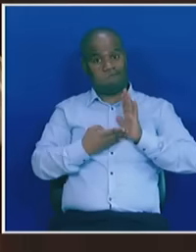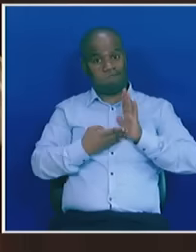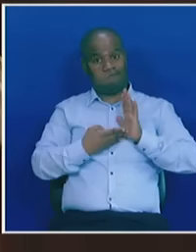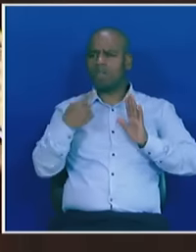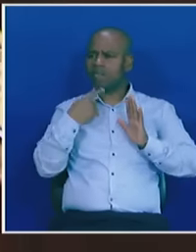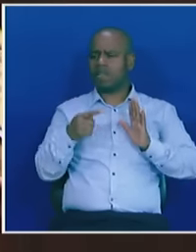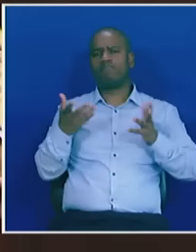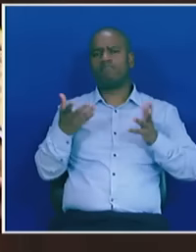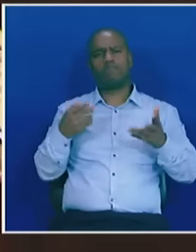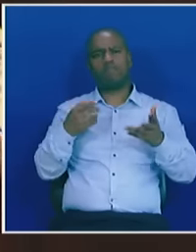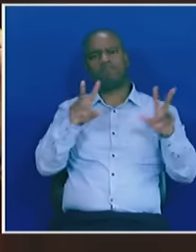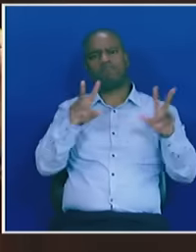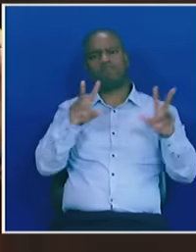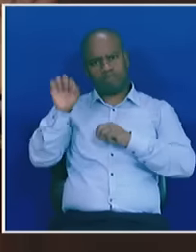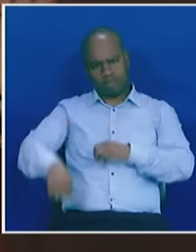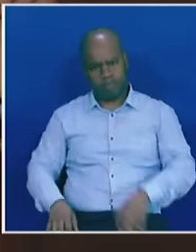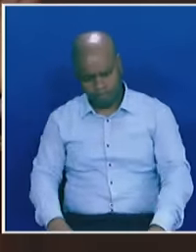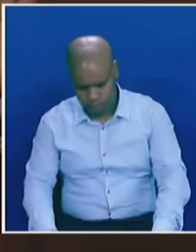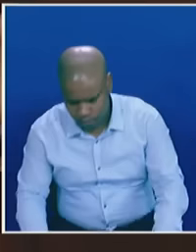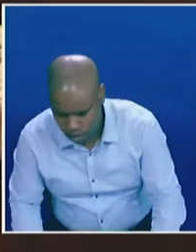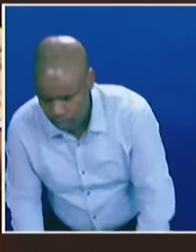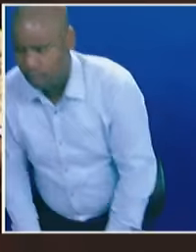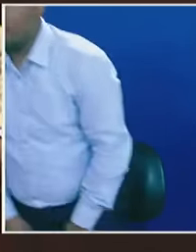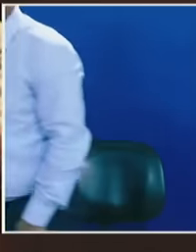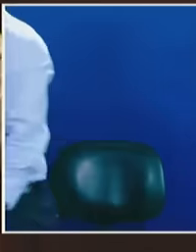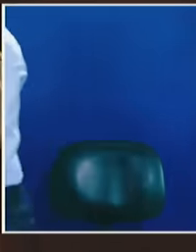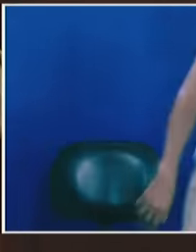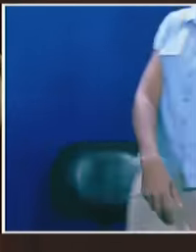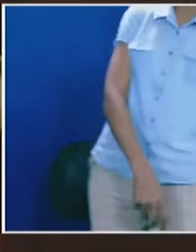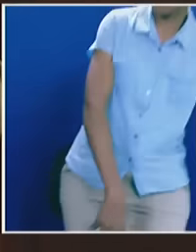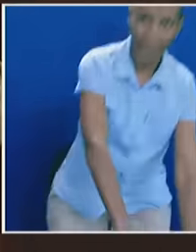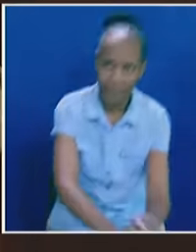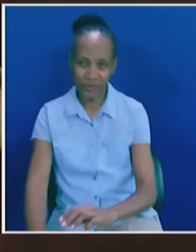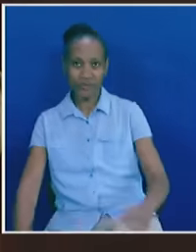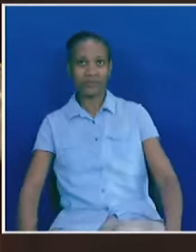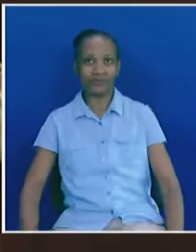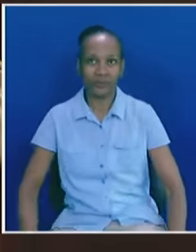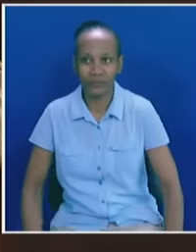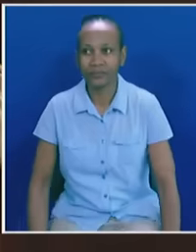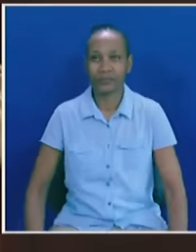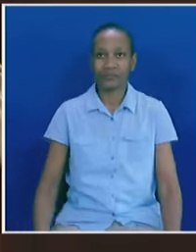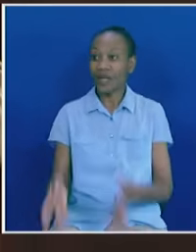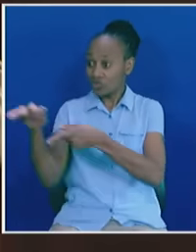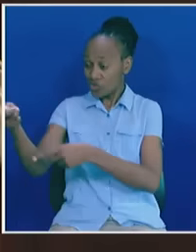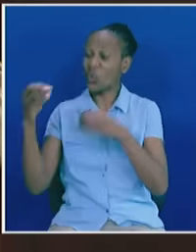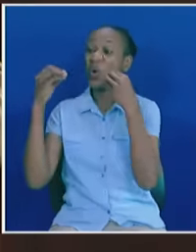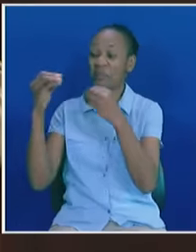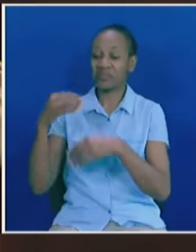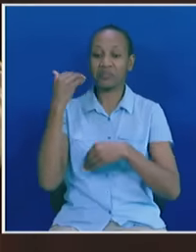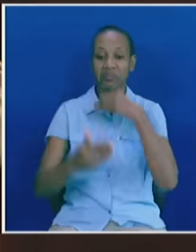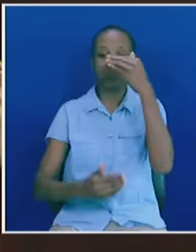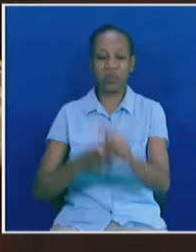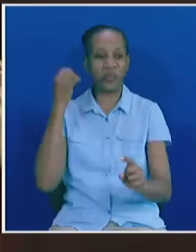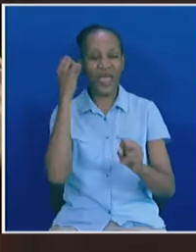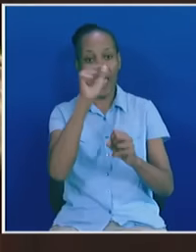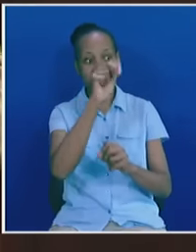the court has spoken about, not what you are telling us now. And you are busy continuing attacking